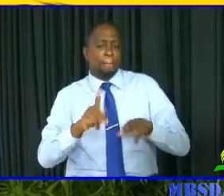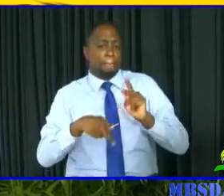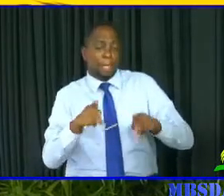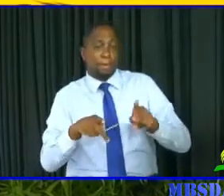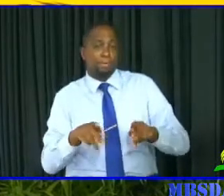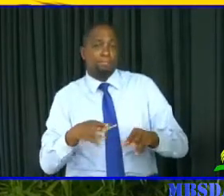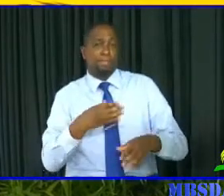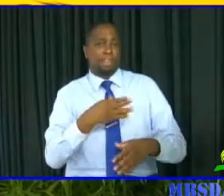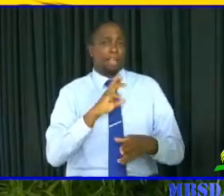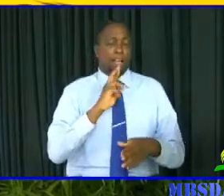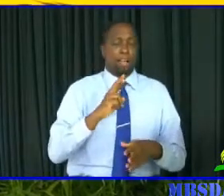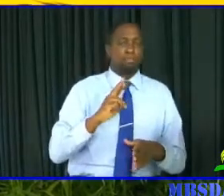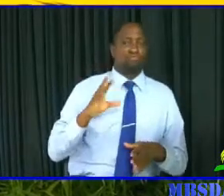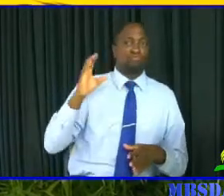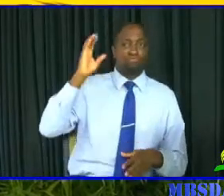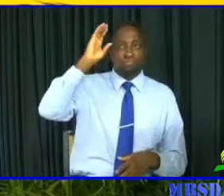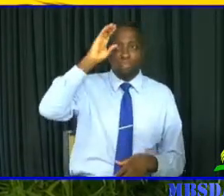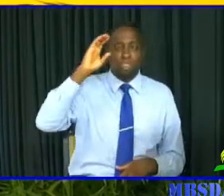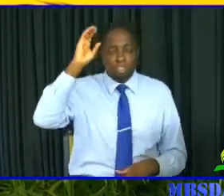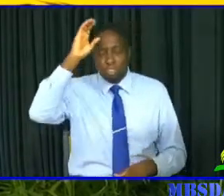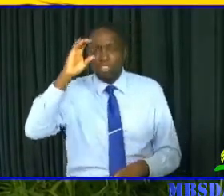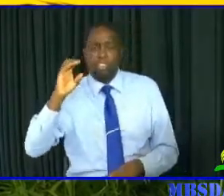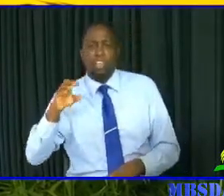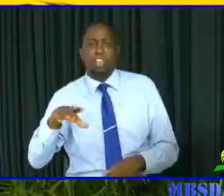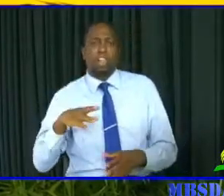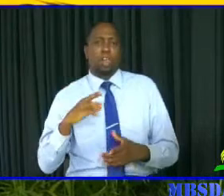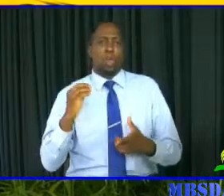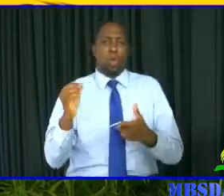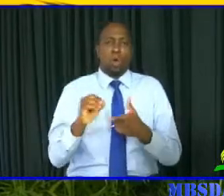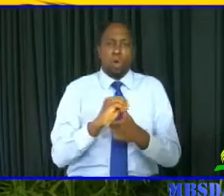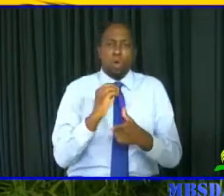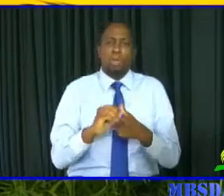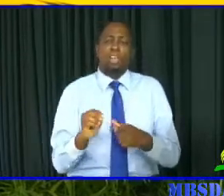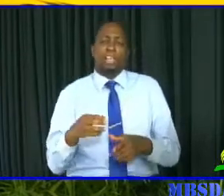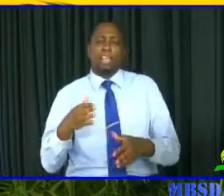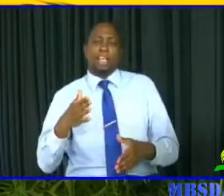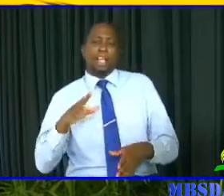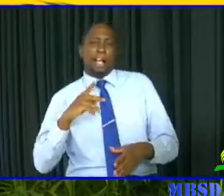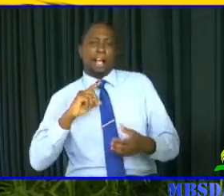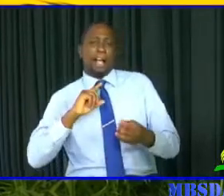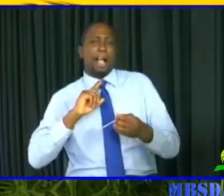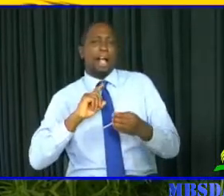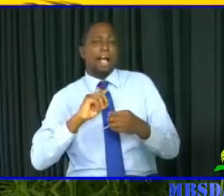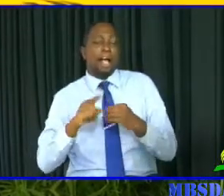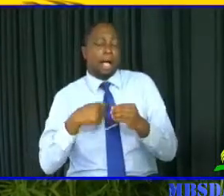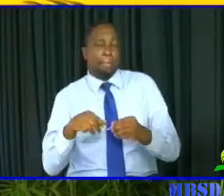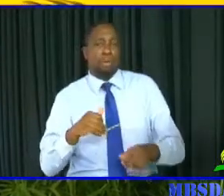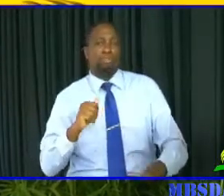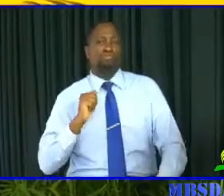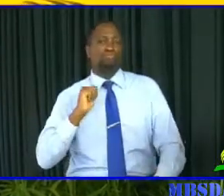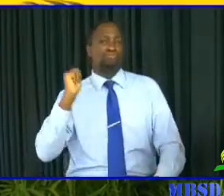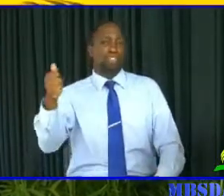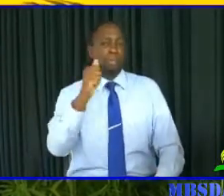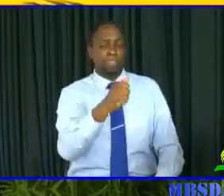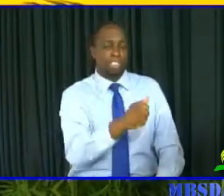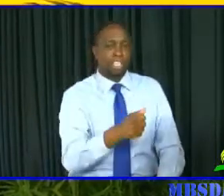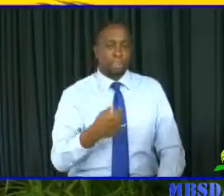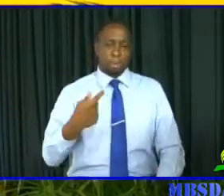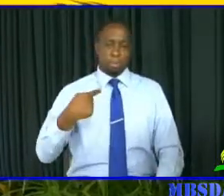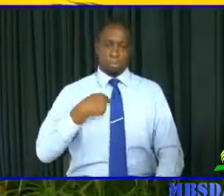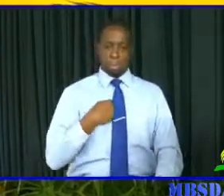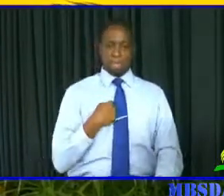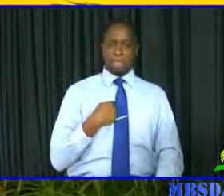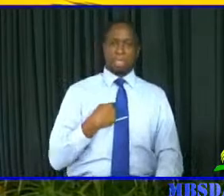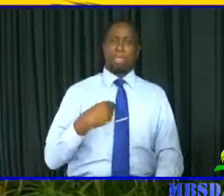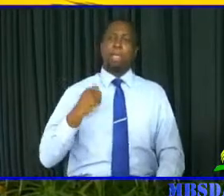are concerned about three persons only, that is me, myself, and I submit to you that